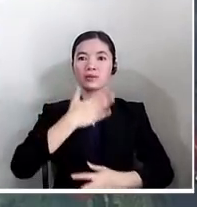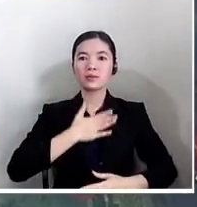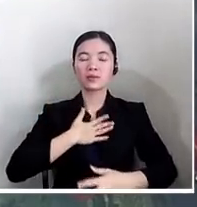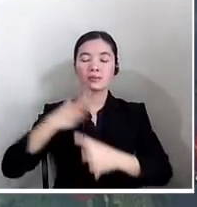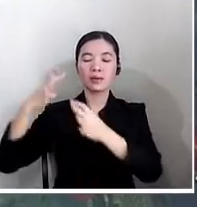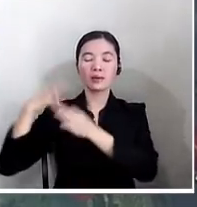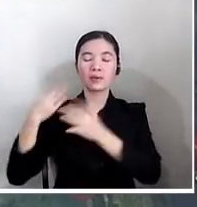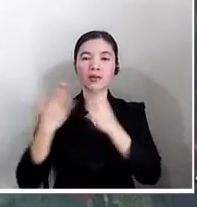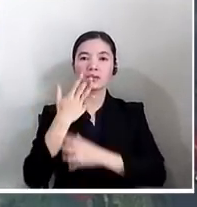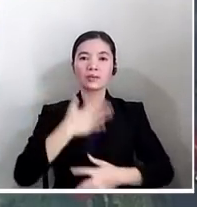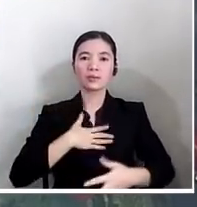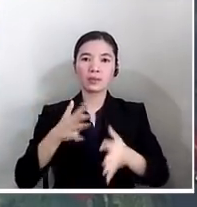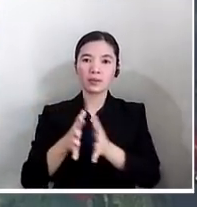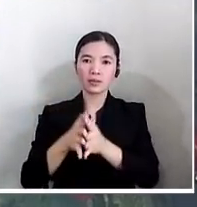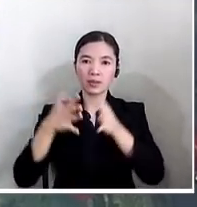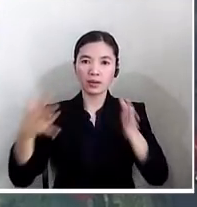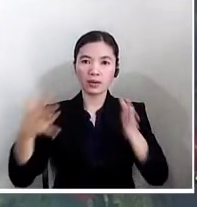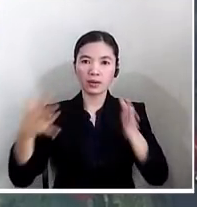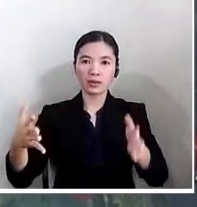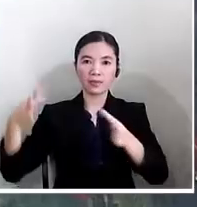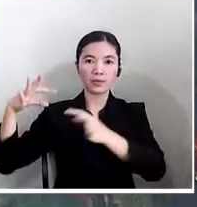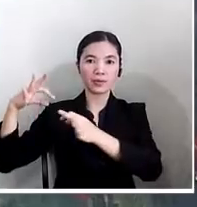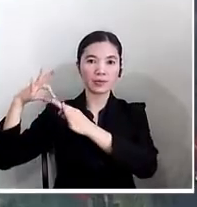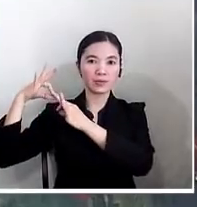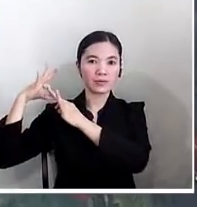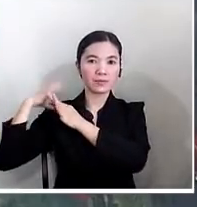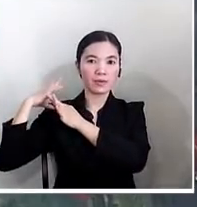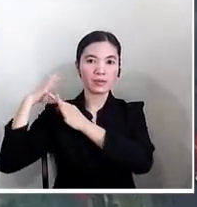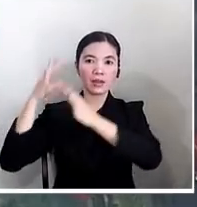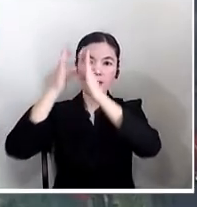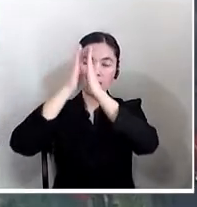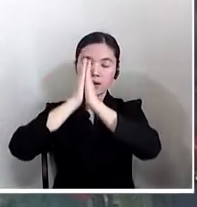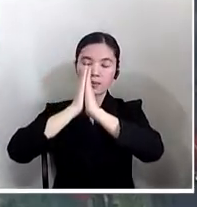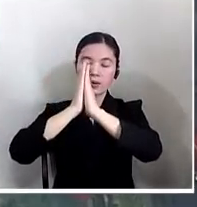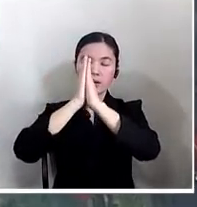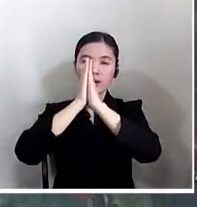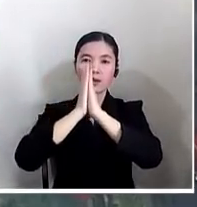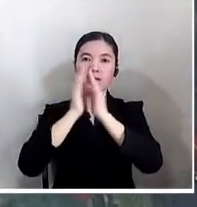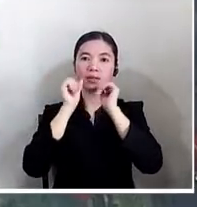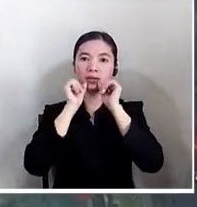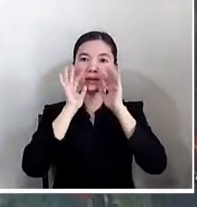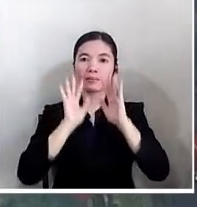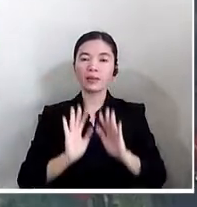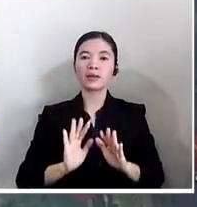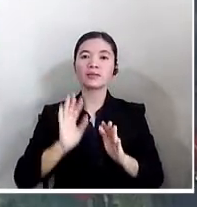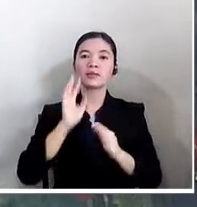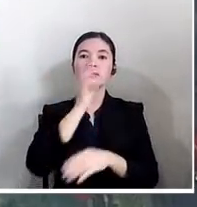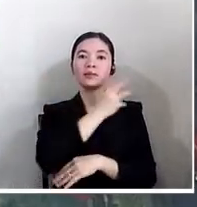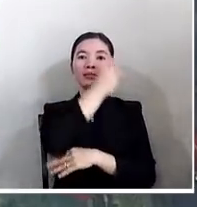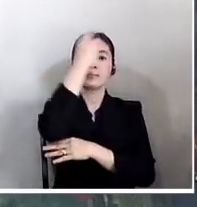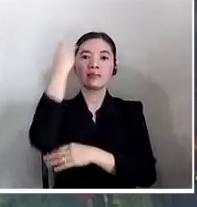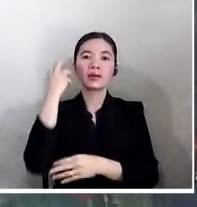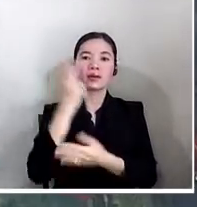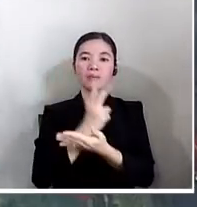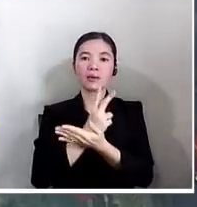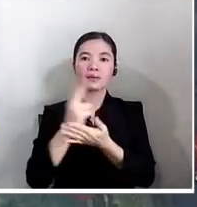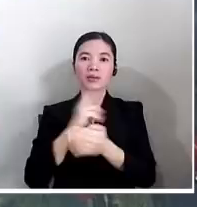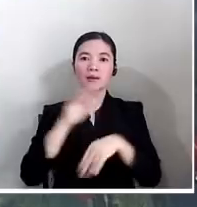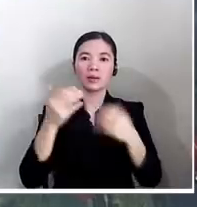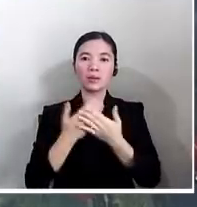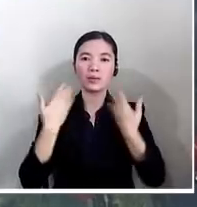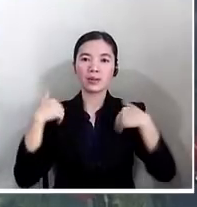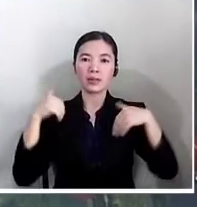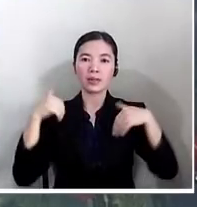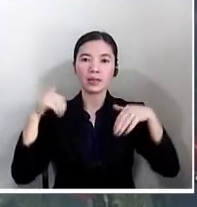through my fault, through my most grievous fault. Therefore, I ask Blessed Mary, ever Virgin, all the angels and